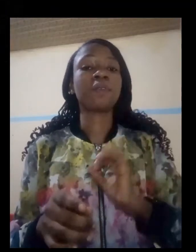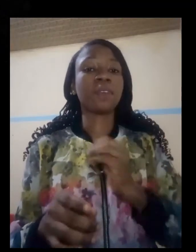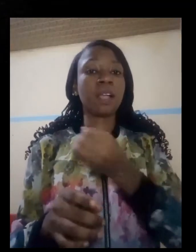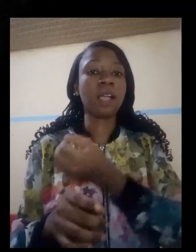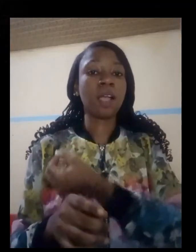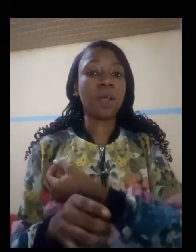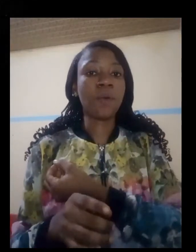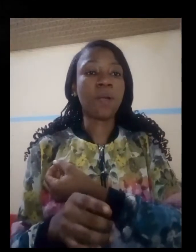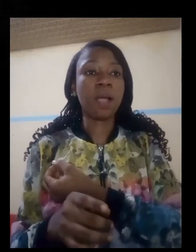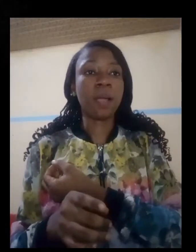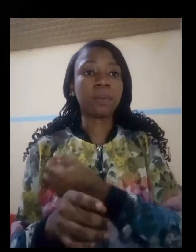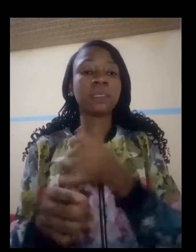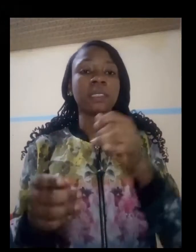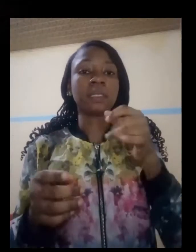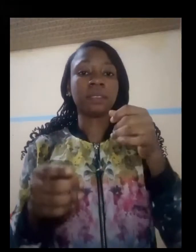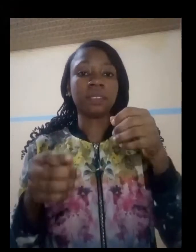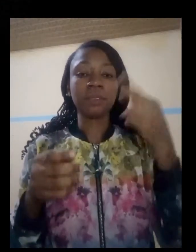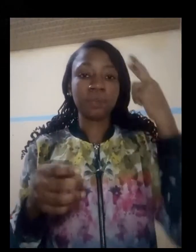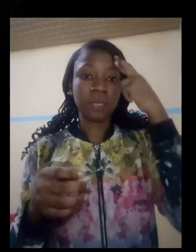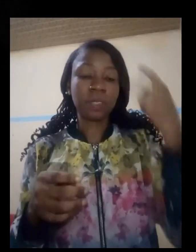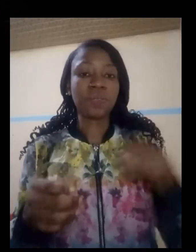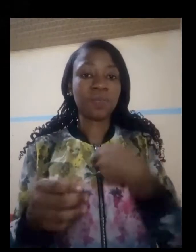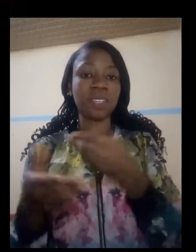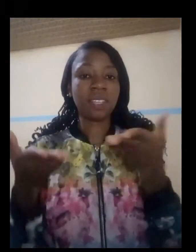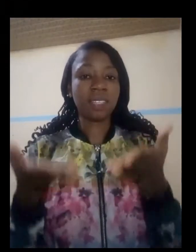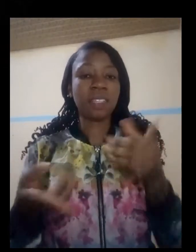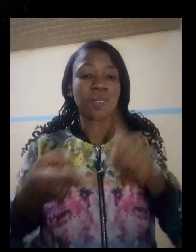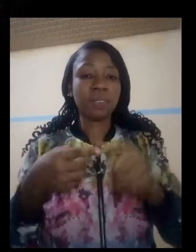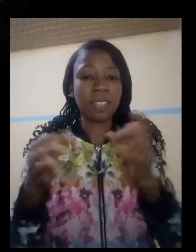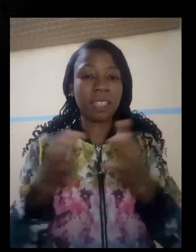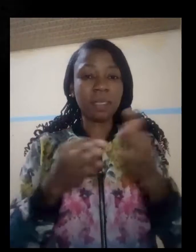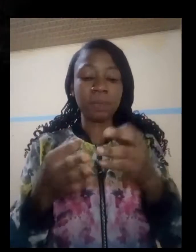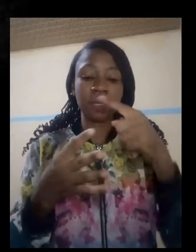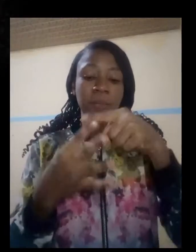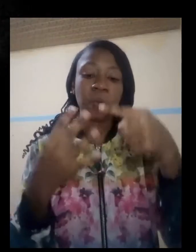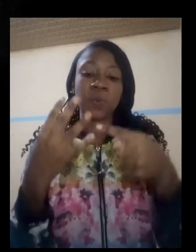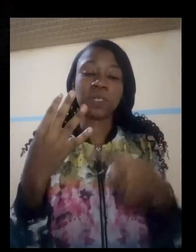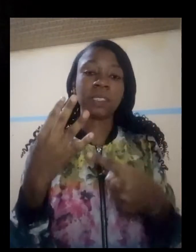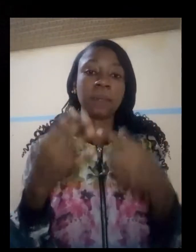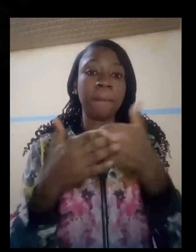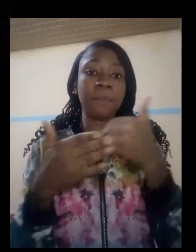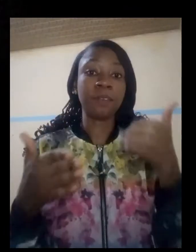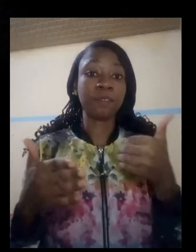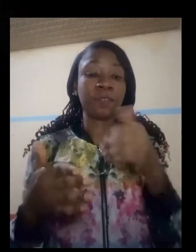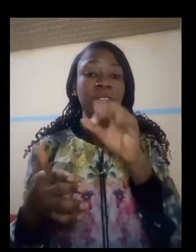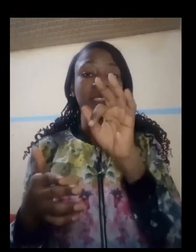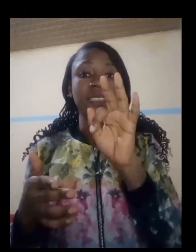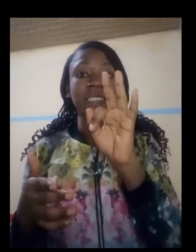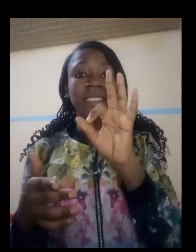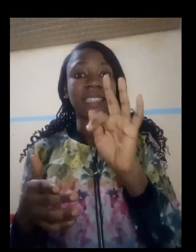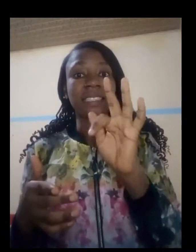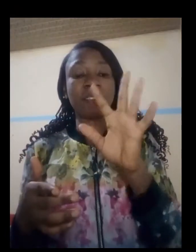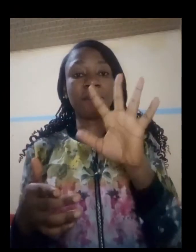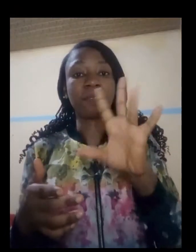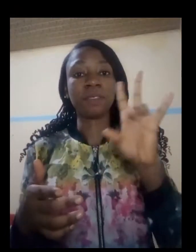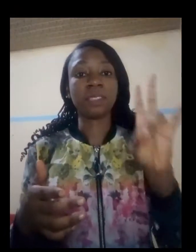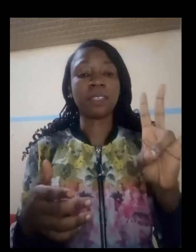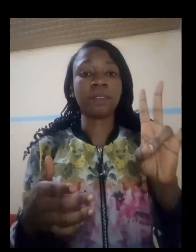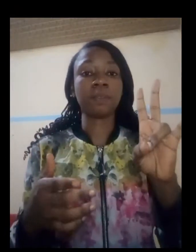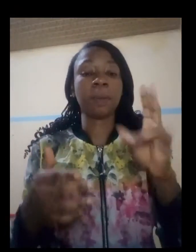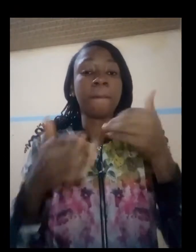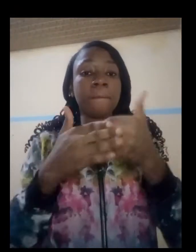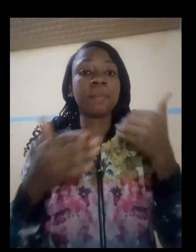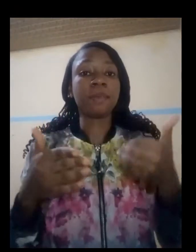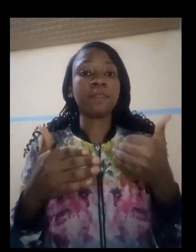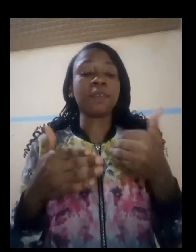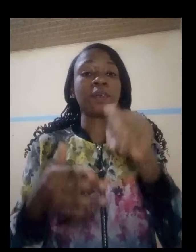clear. Prior to 1957, prior to the arrival of Andrew Foster to Ghana, there